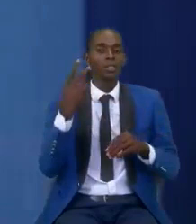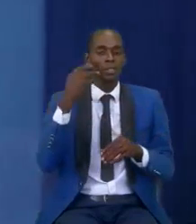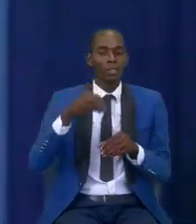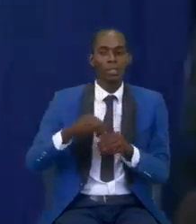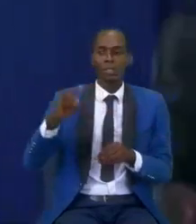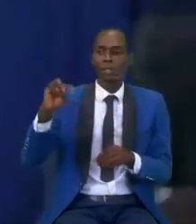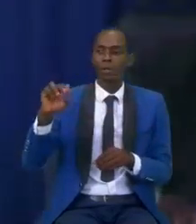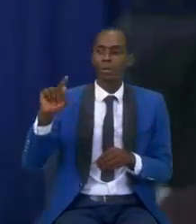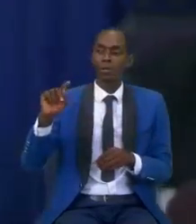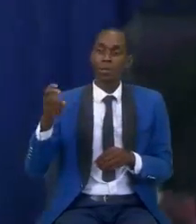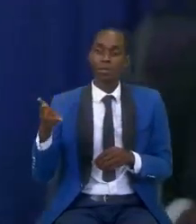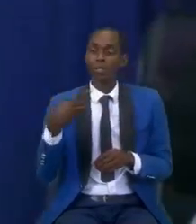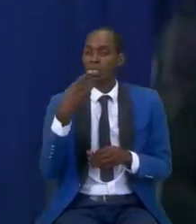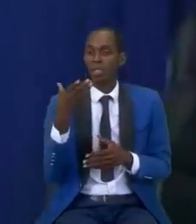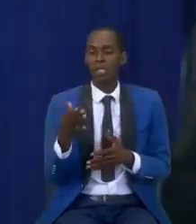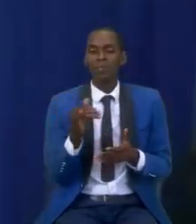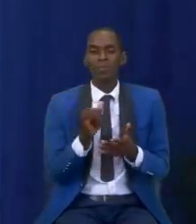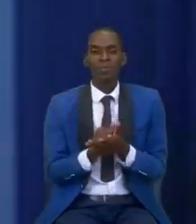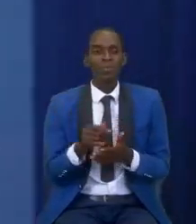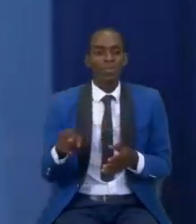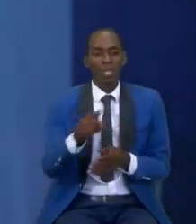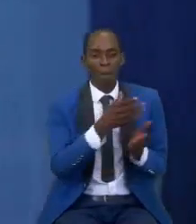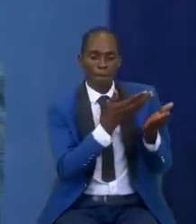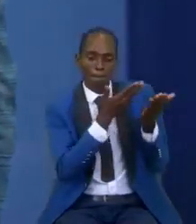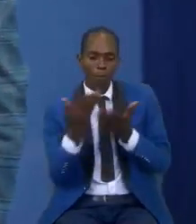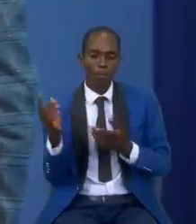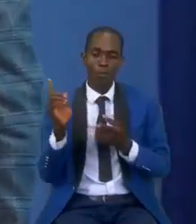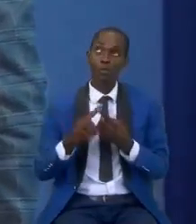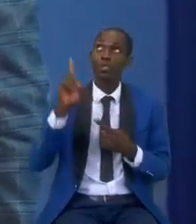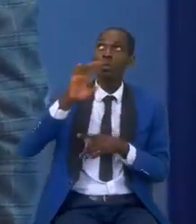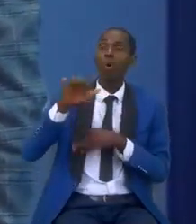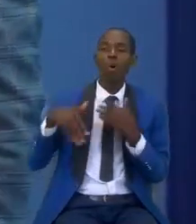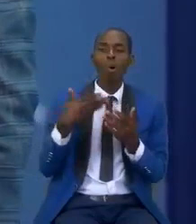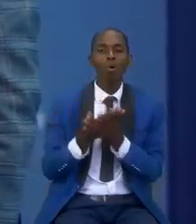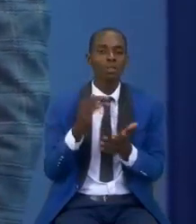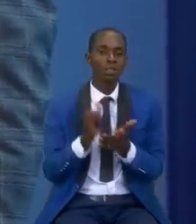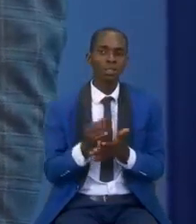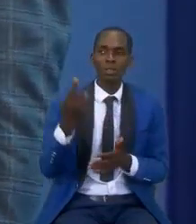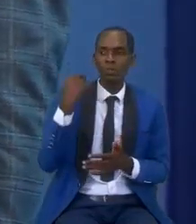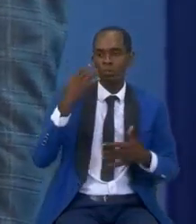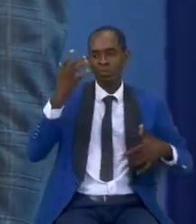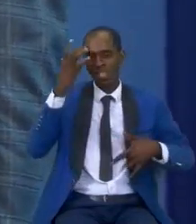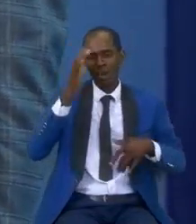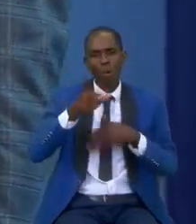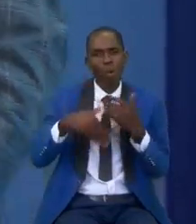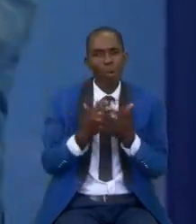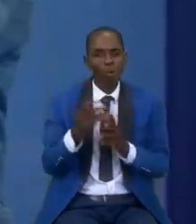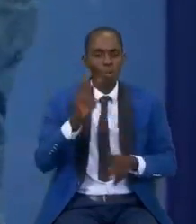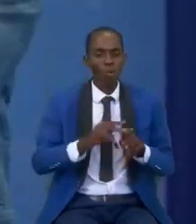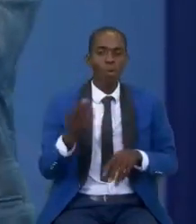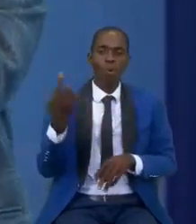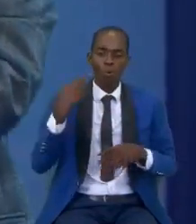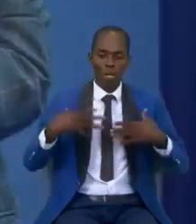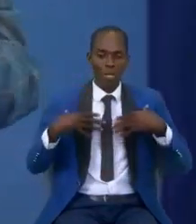the palsy, and all those people, they were healed, that it might be fulfilled which was spoken by Isaiah